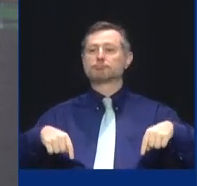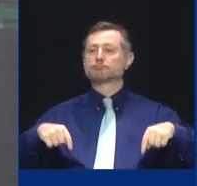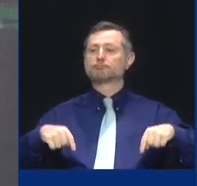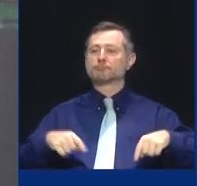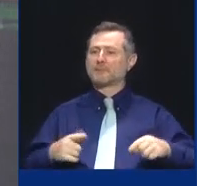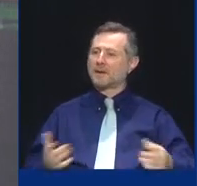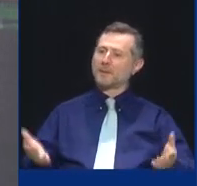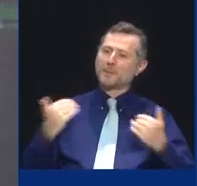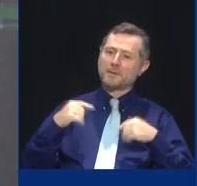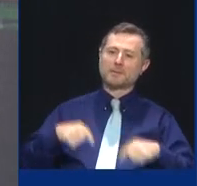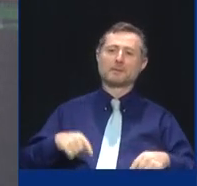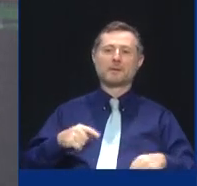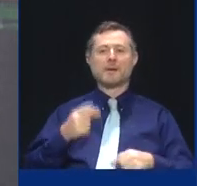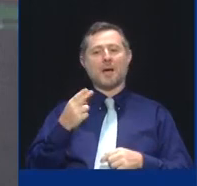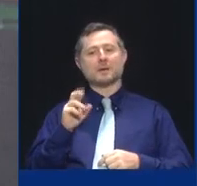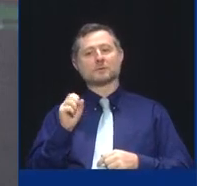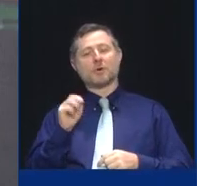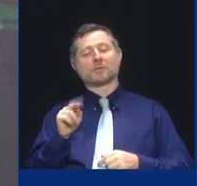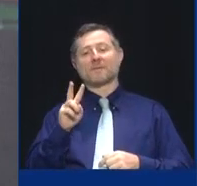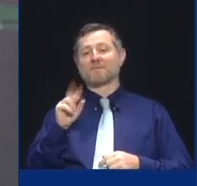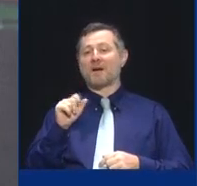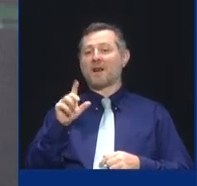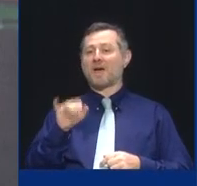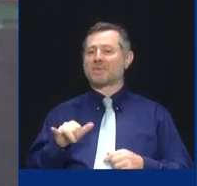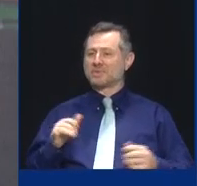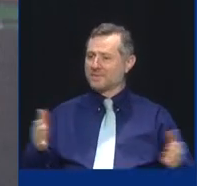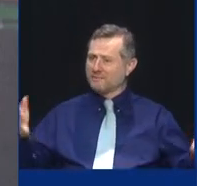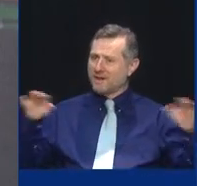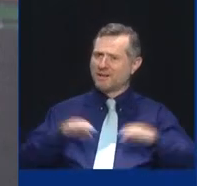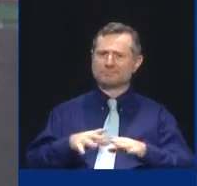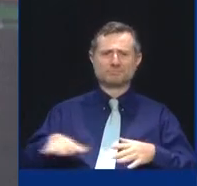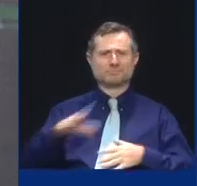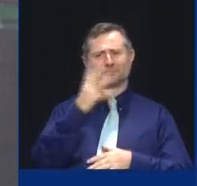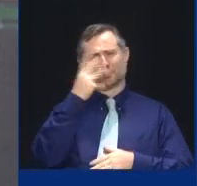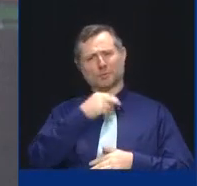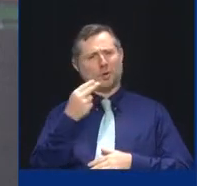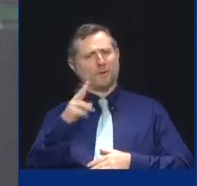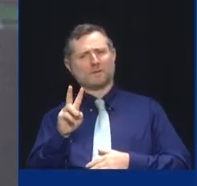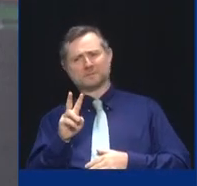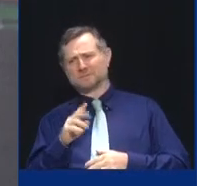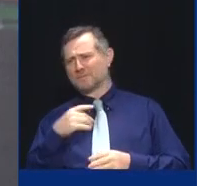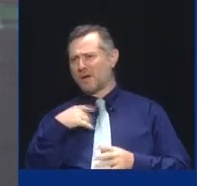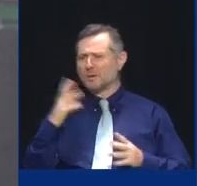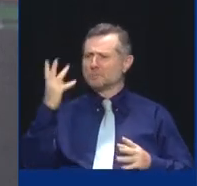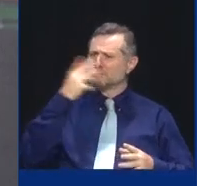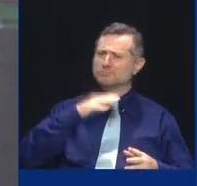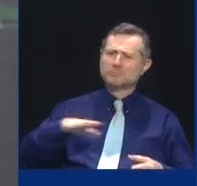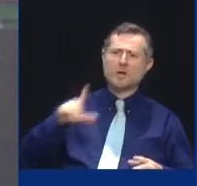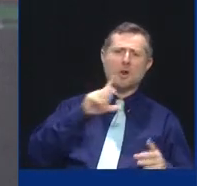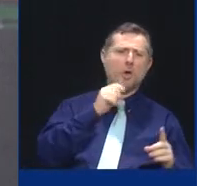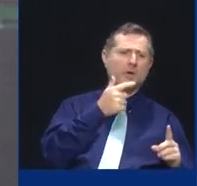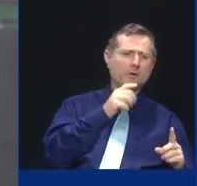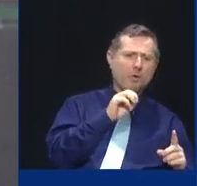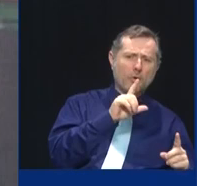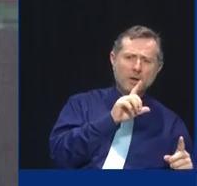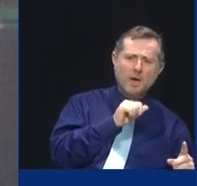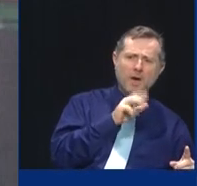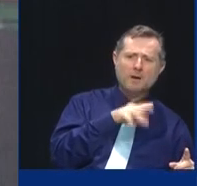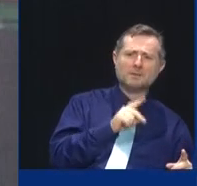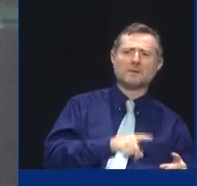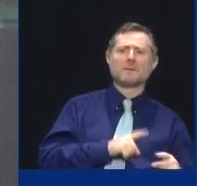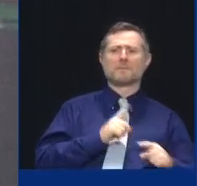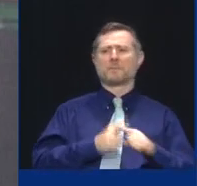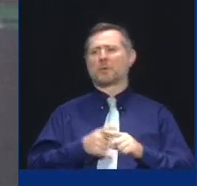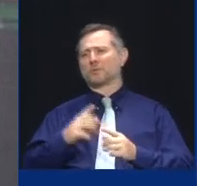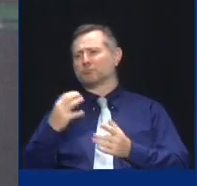how magnificent. Look at the attractions. Come to the Hudson Valley. See Legoland. But you know what? Also come